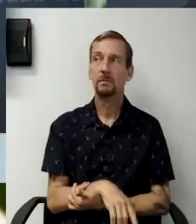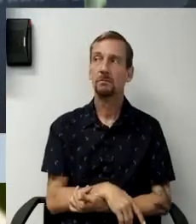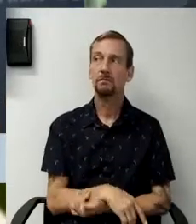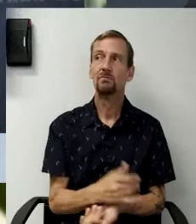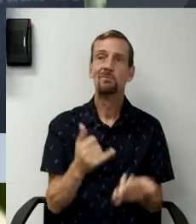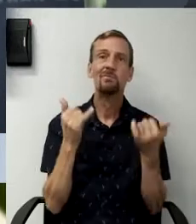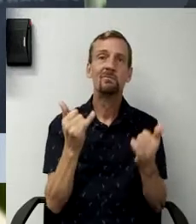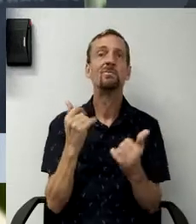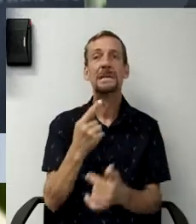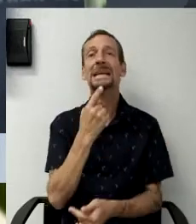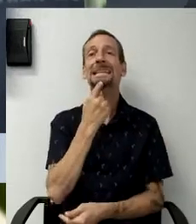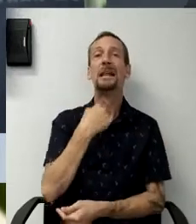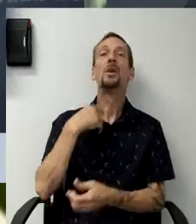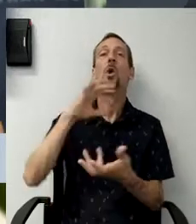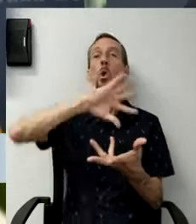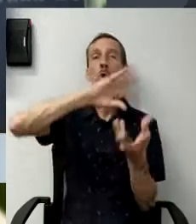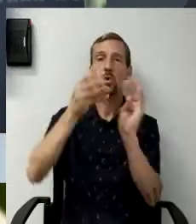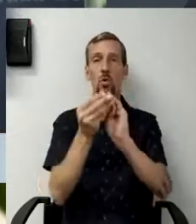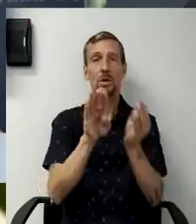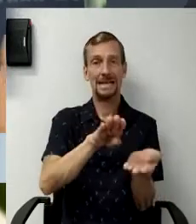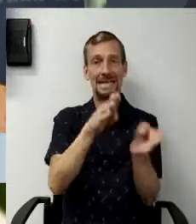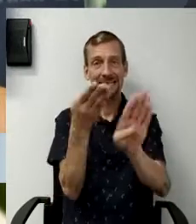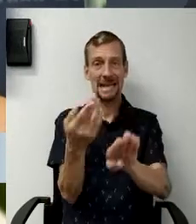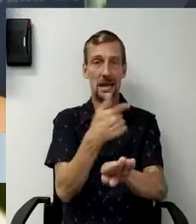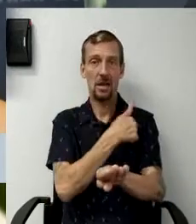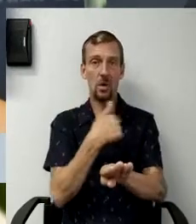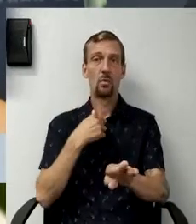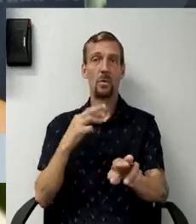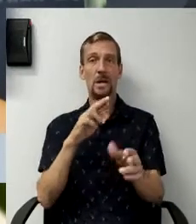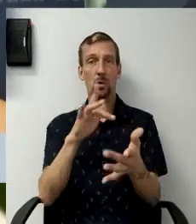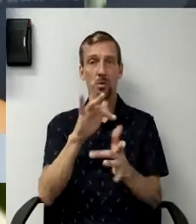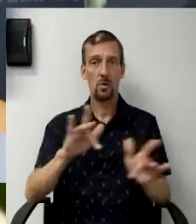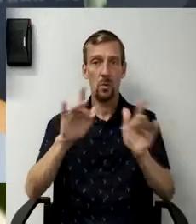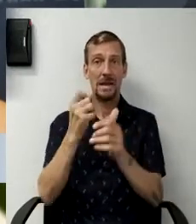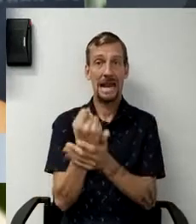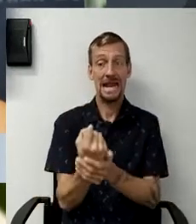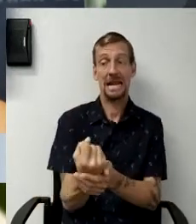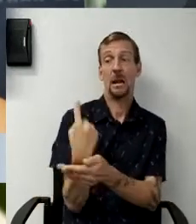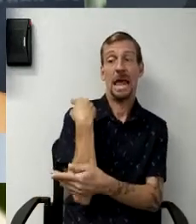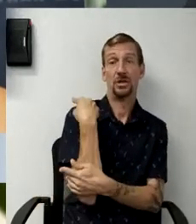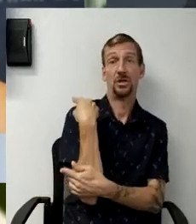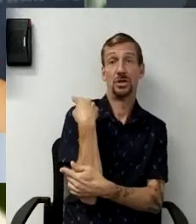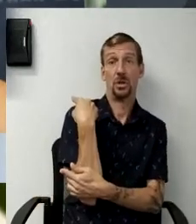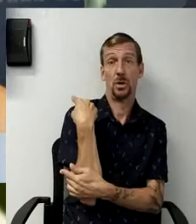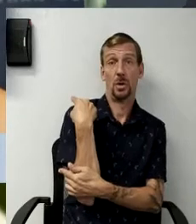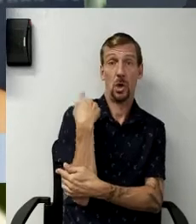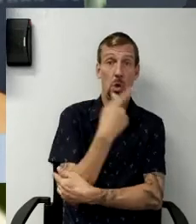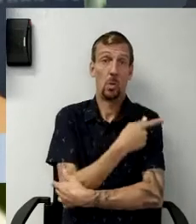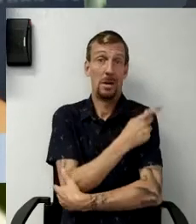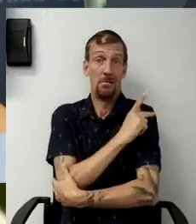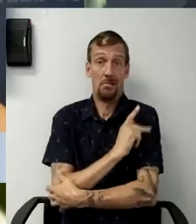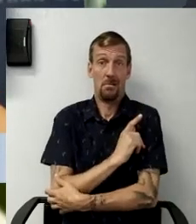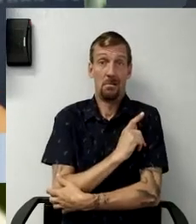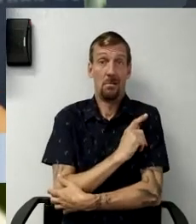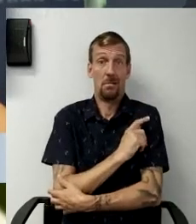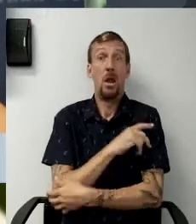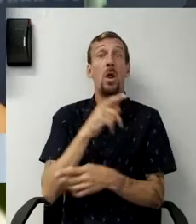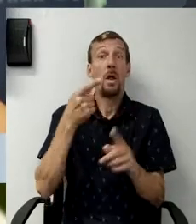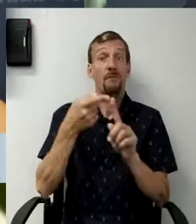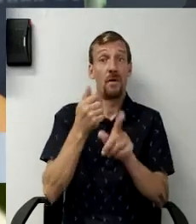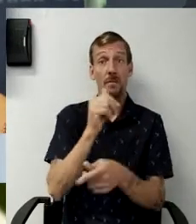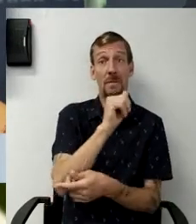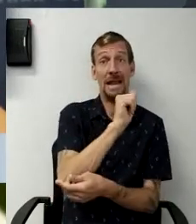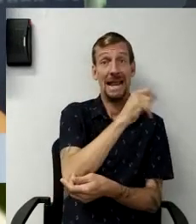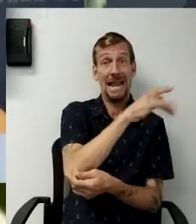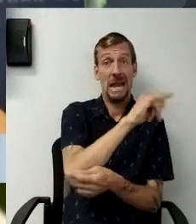tell us the total deaths that were recorded last year at Kaweah Delta from April through August